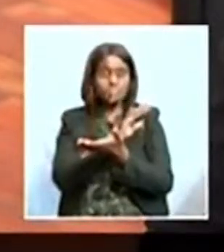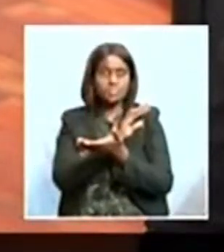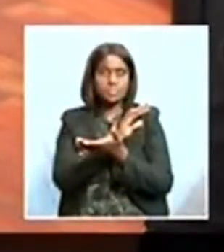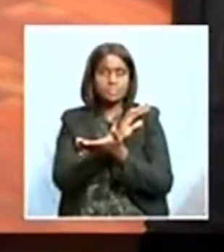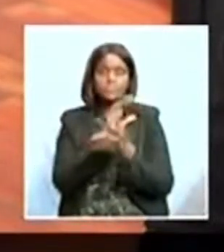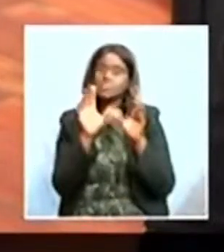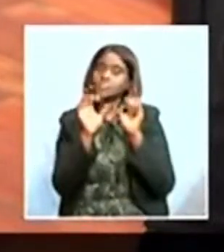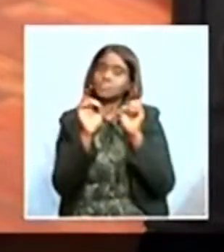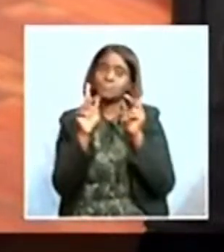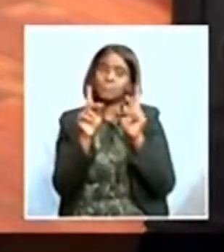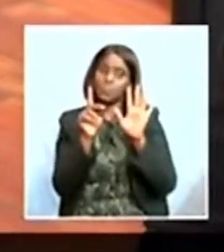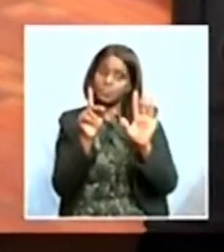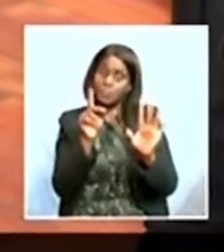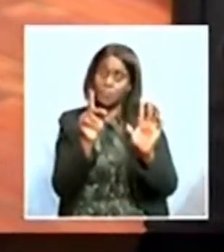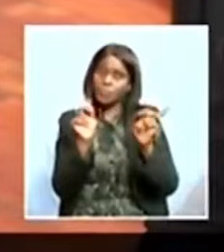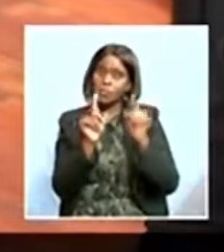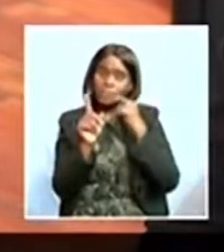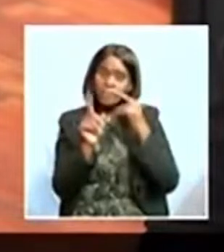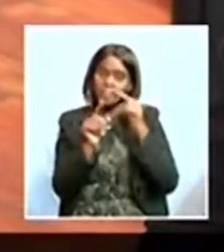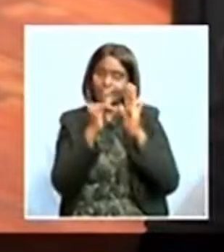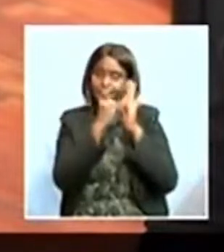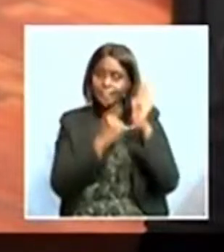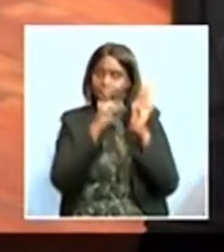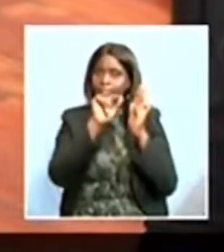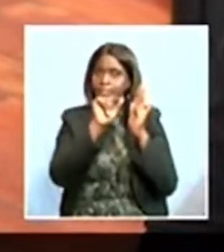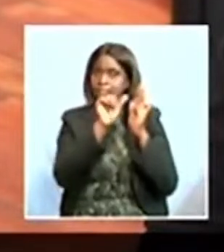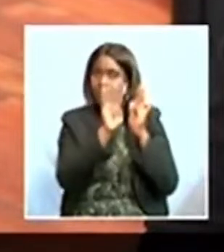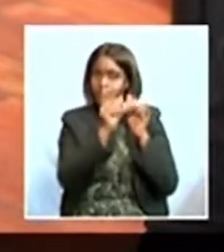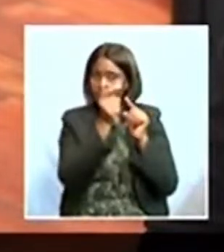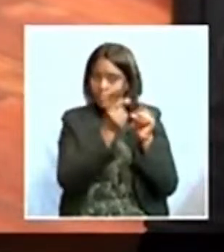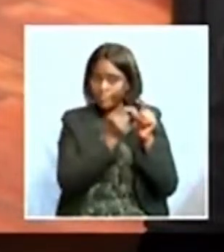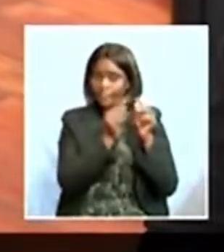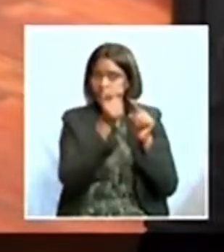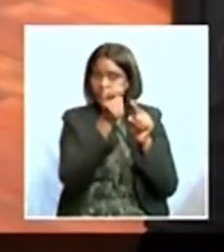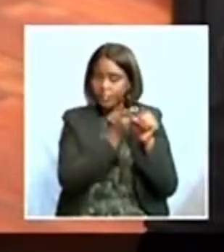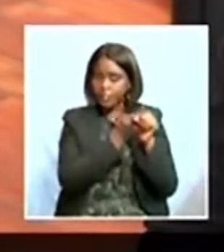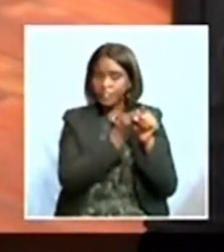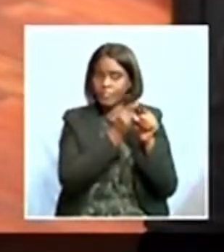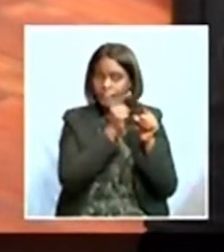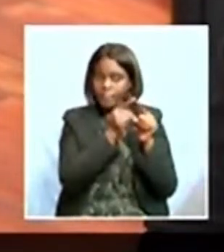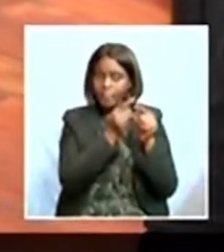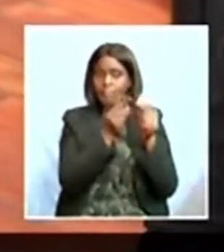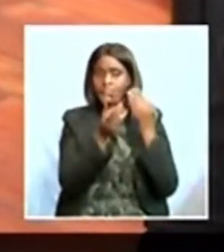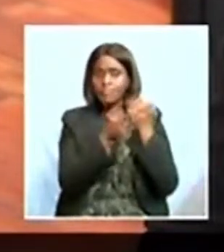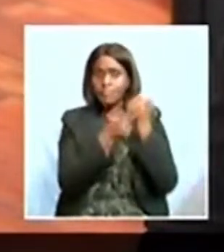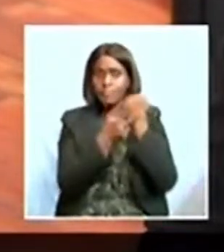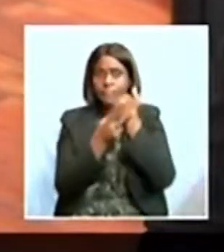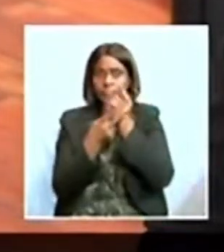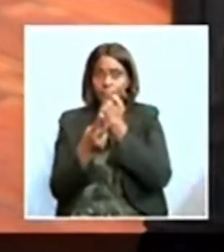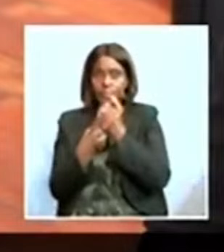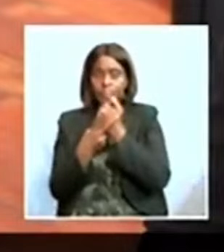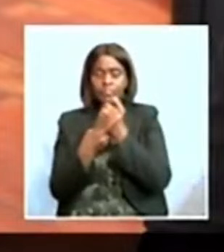Okay. There where it says in January 2024 from, it's supposed to be from the savings of.